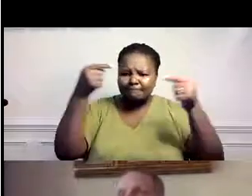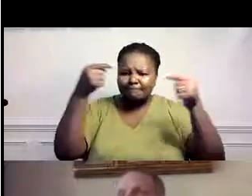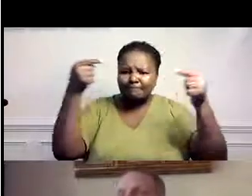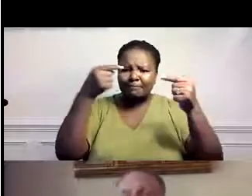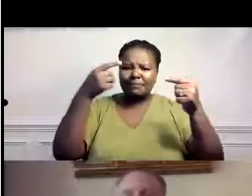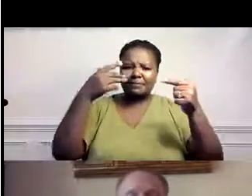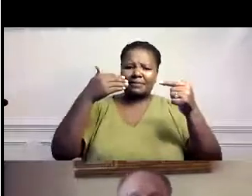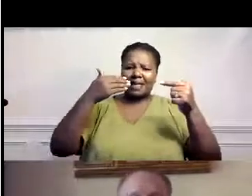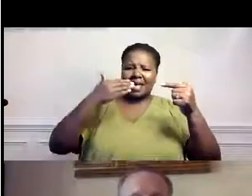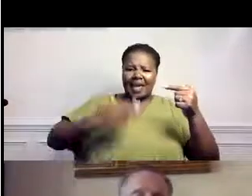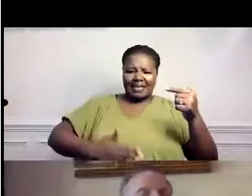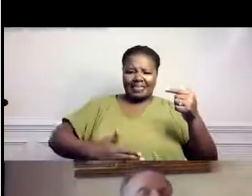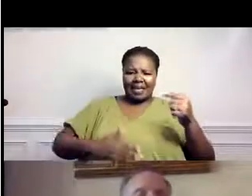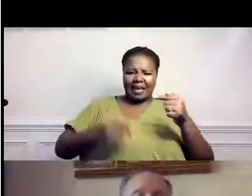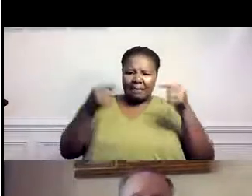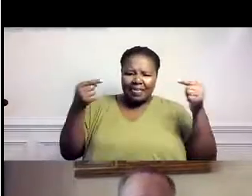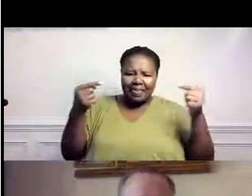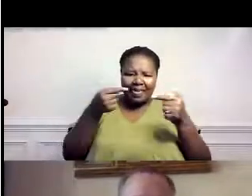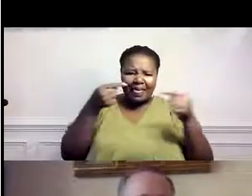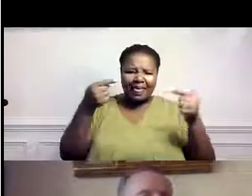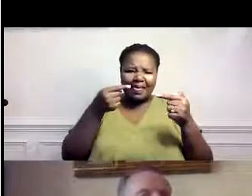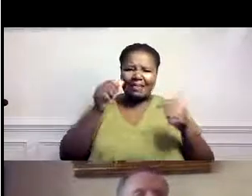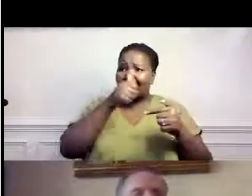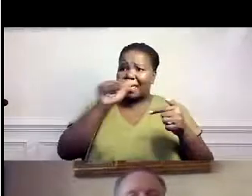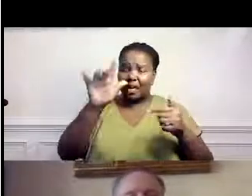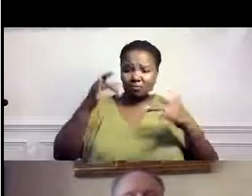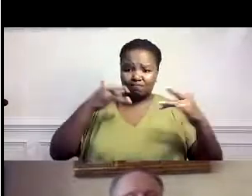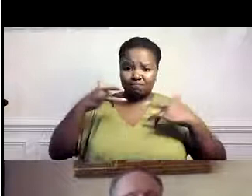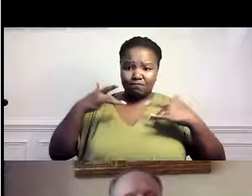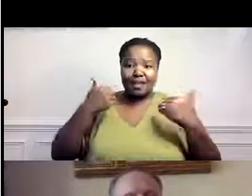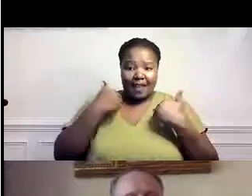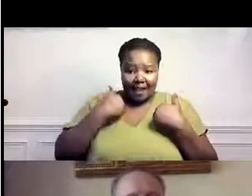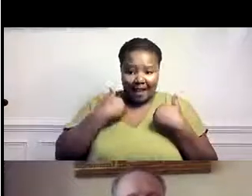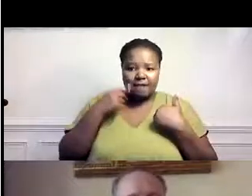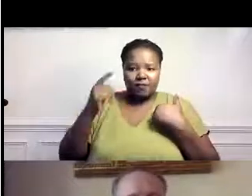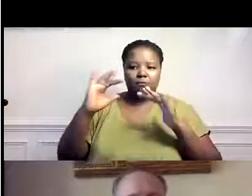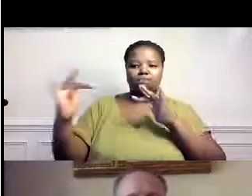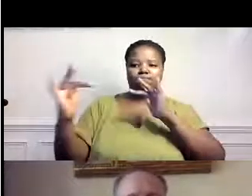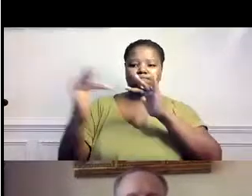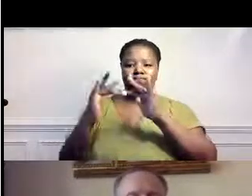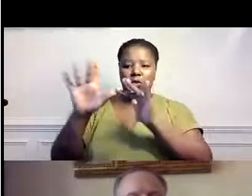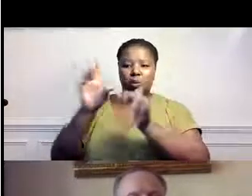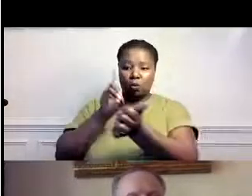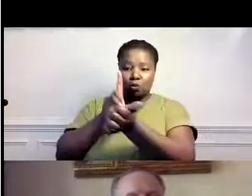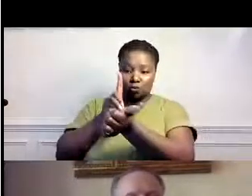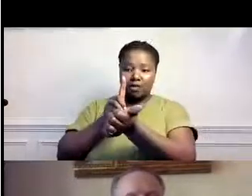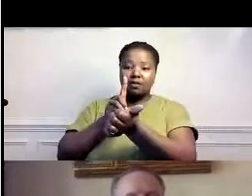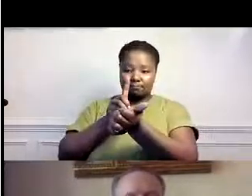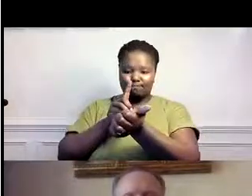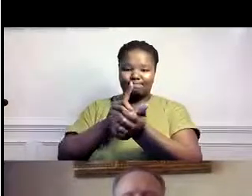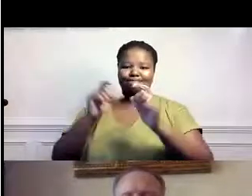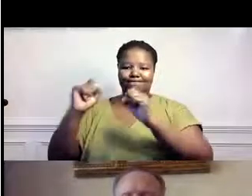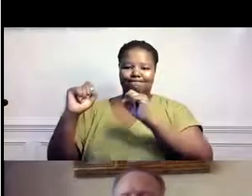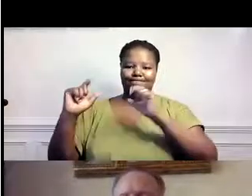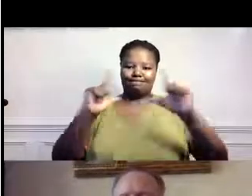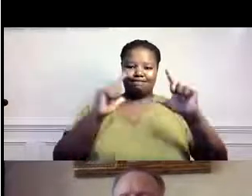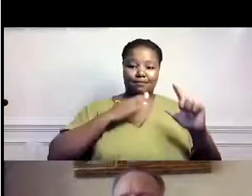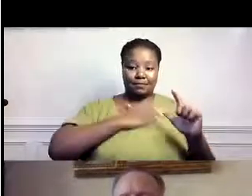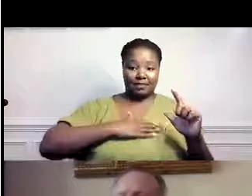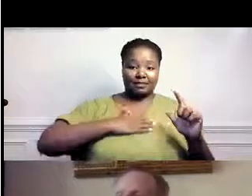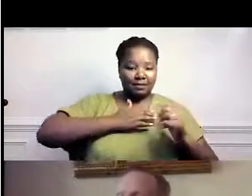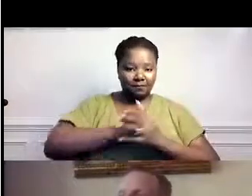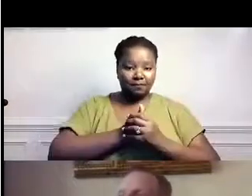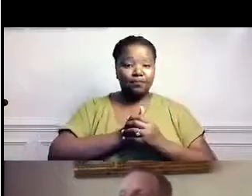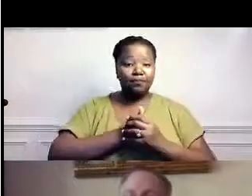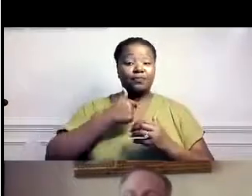aches, anything that you're concerned about. Again, the advice is to contact your doctor. Next slide, please. And we're happy